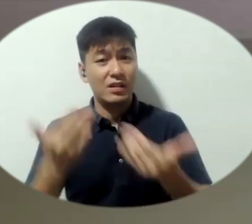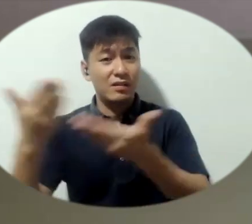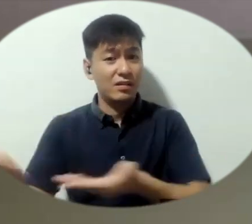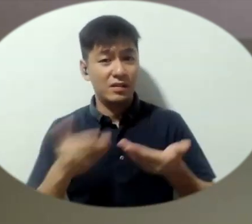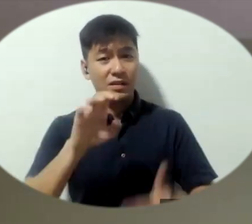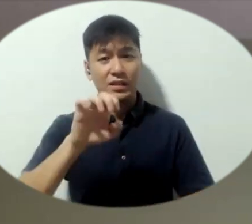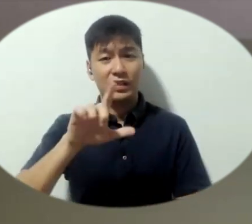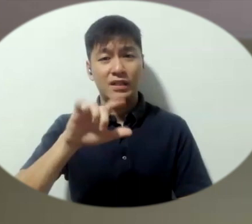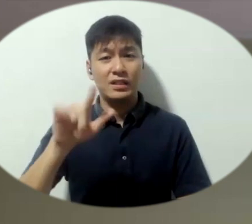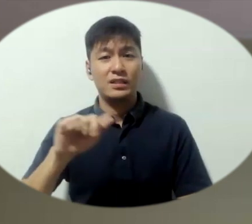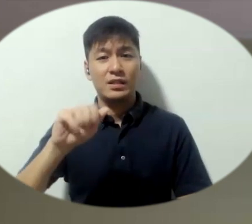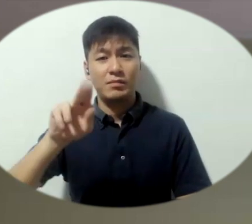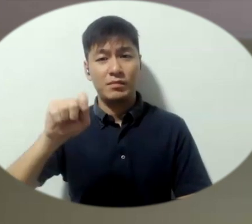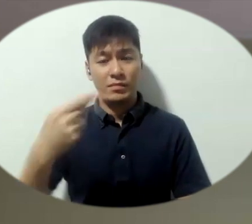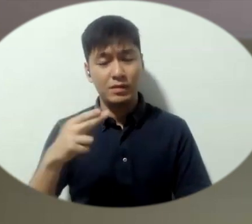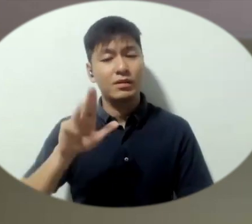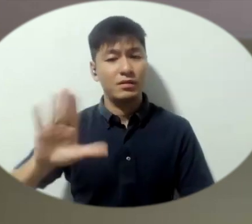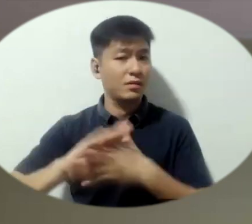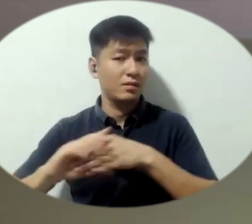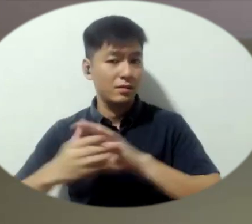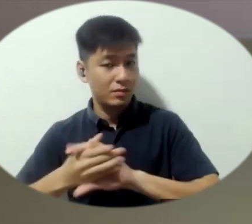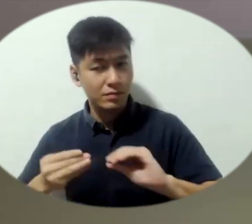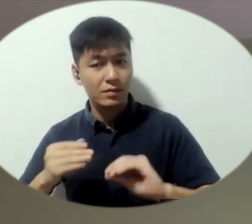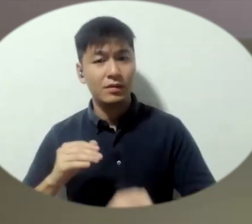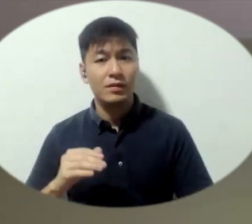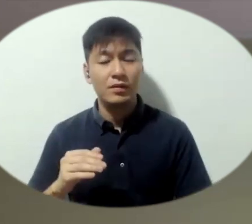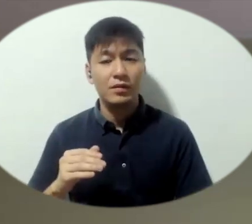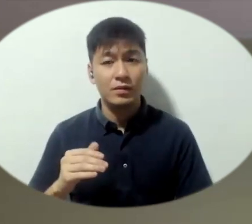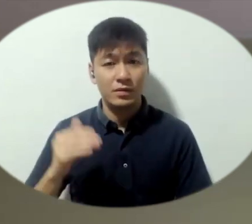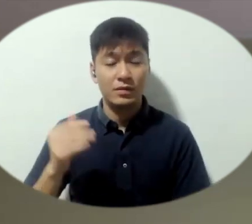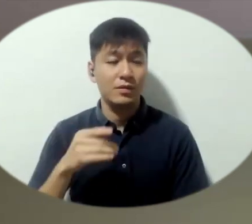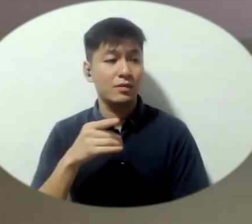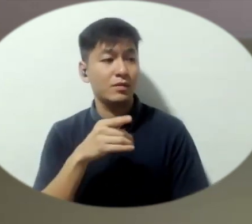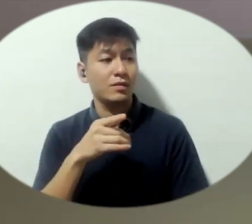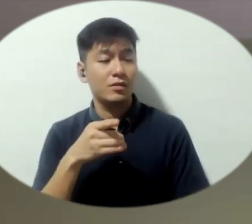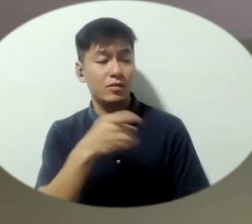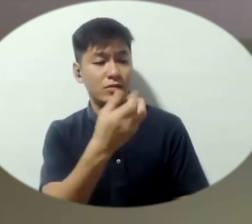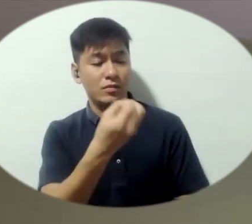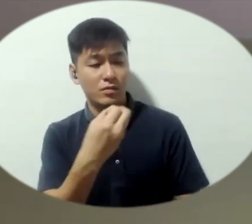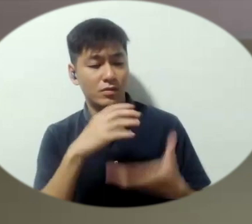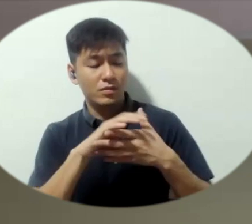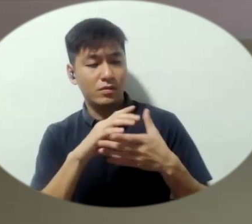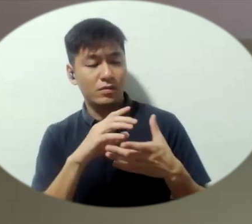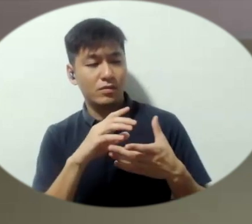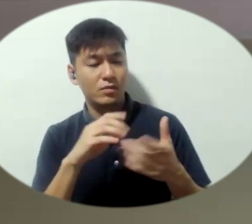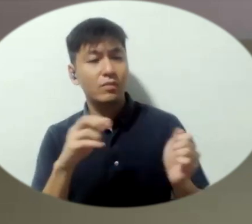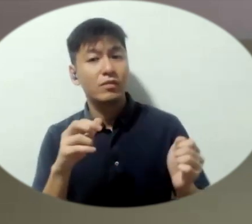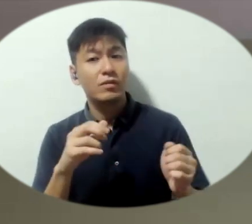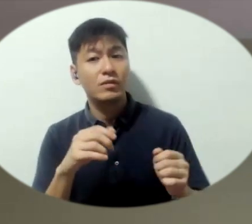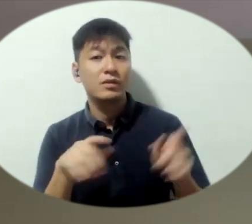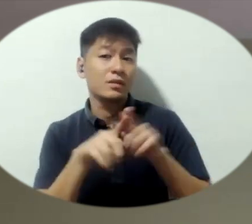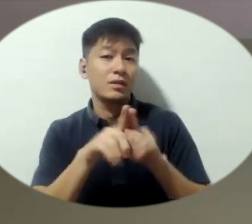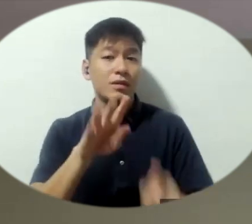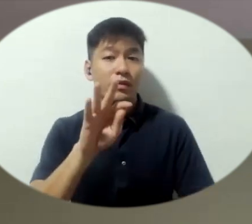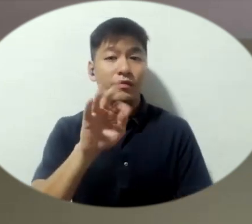as well, to hear about this idea, because it sounds like a lot of the themes we were addressing, although, you know, obviously with Fernando and Daniel